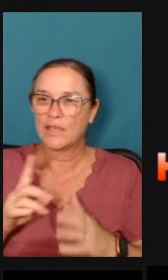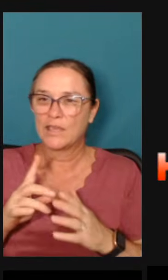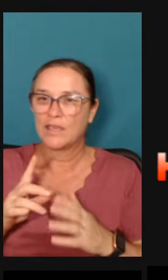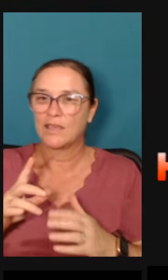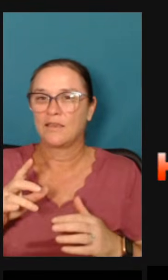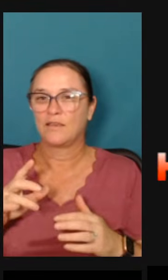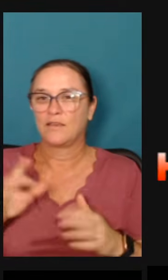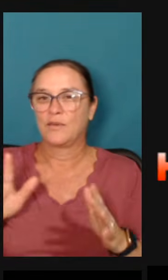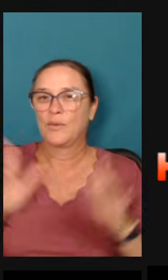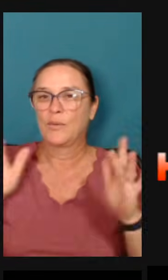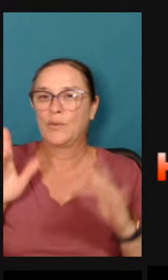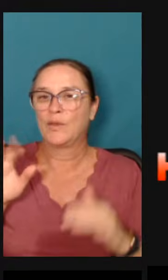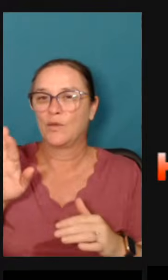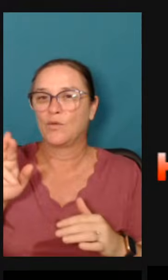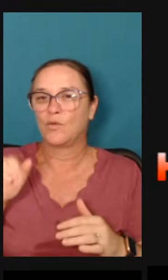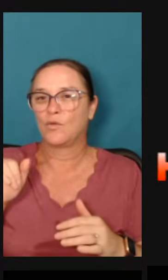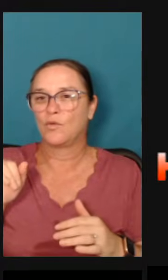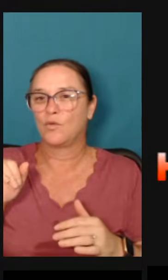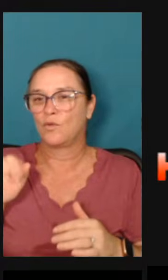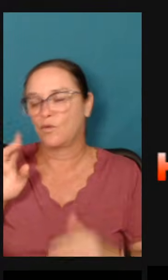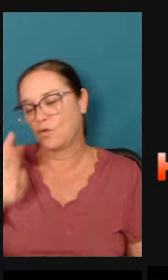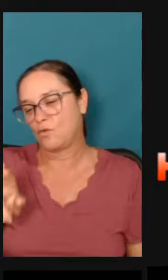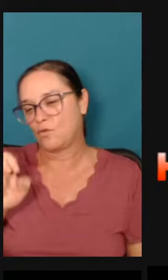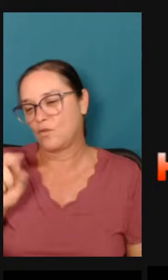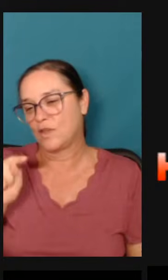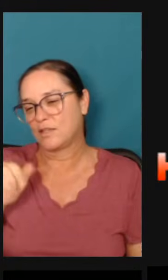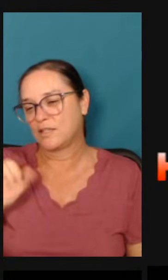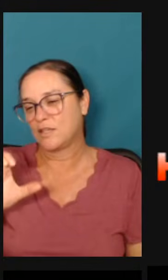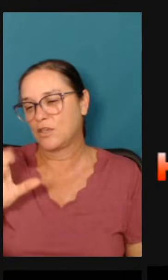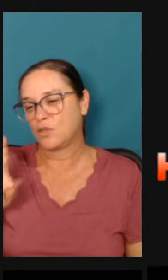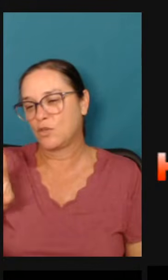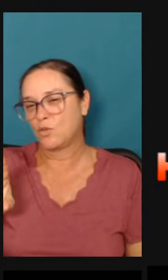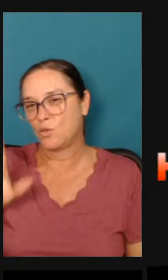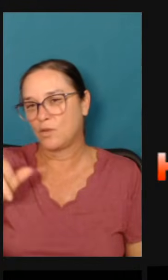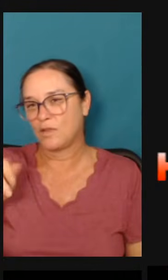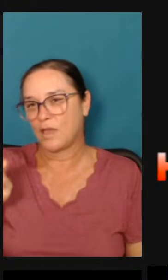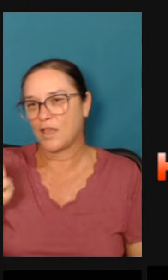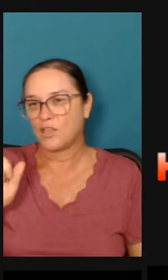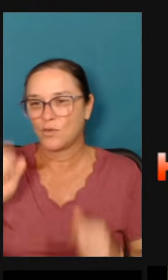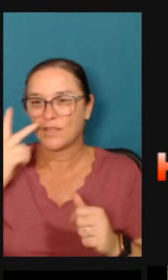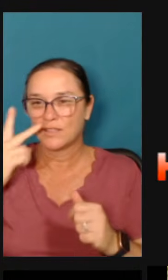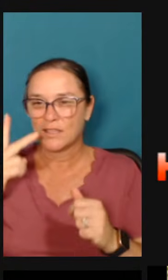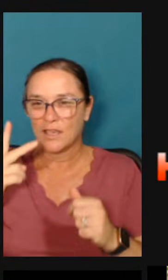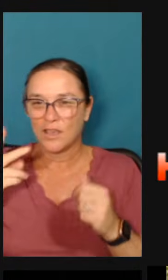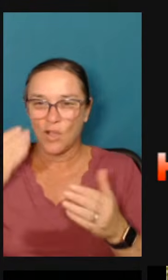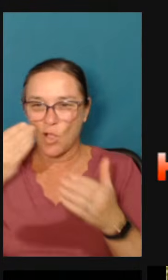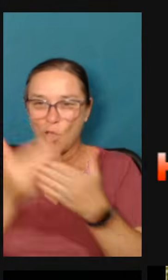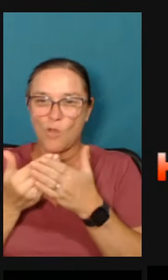This was posted by Yvonne, one of our volunteers, and you can see the close up of it all.